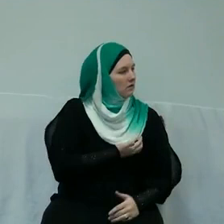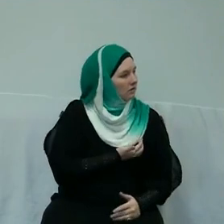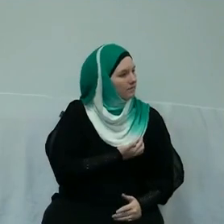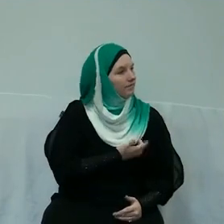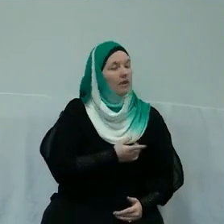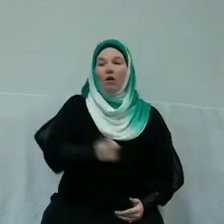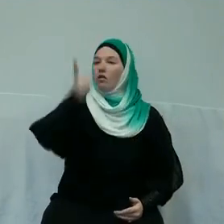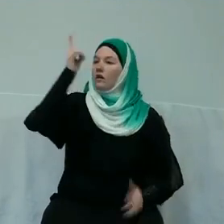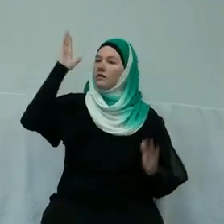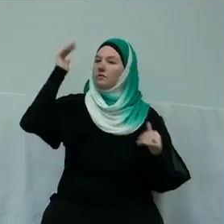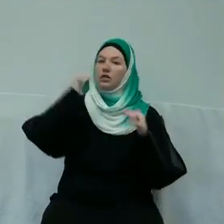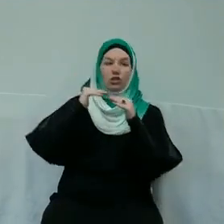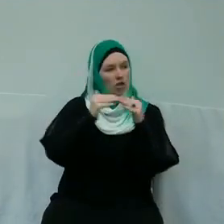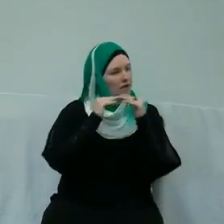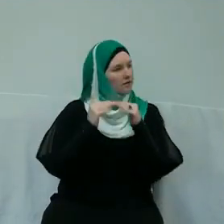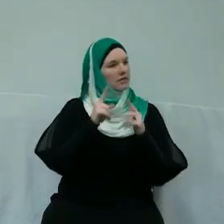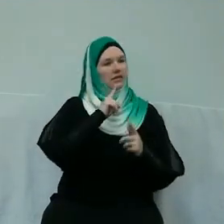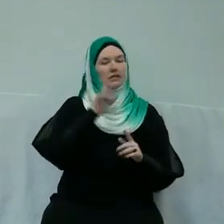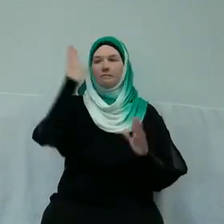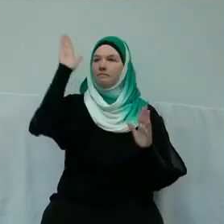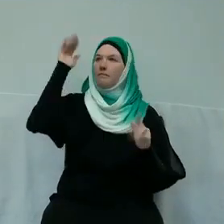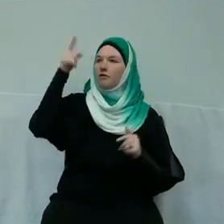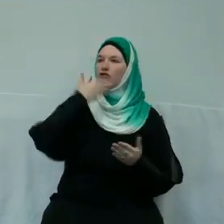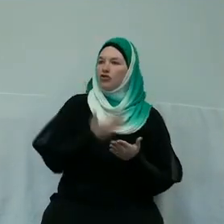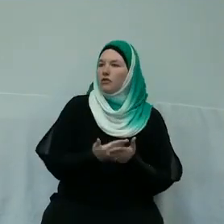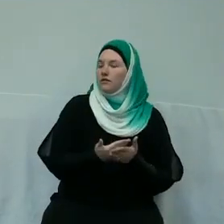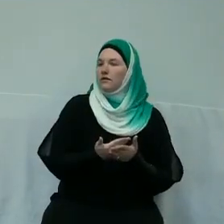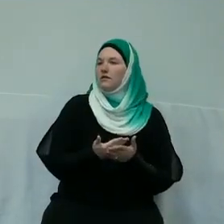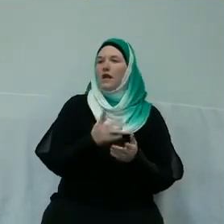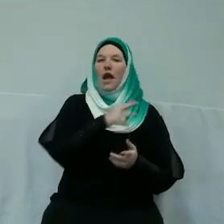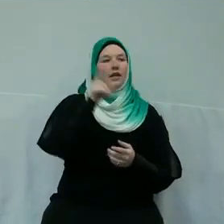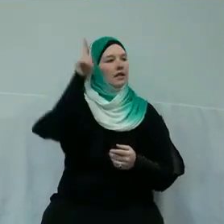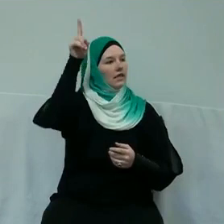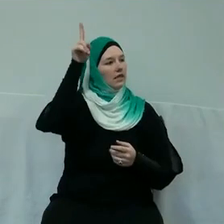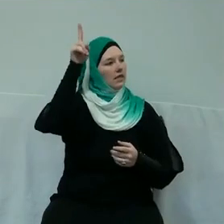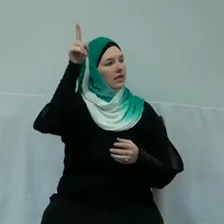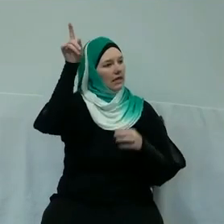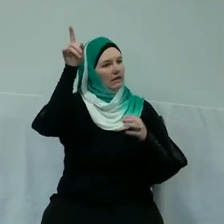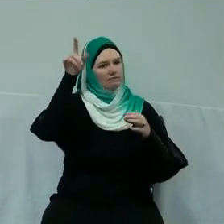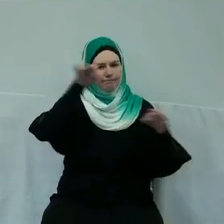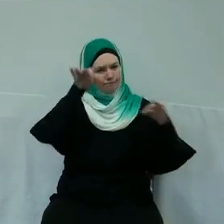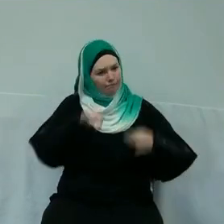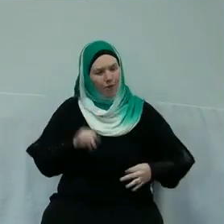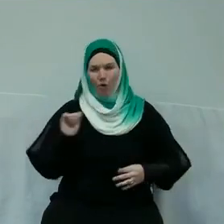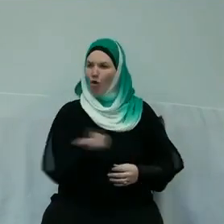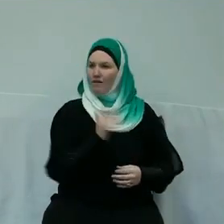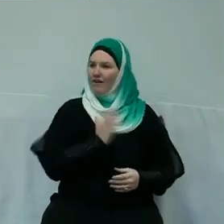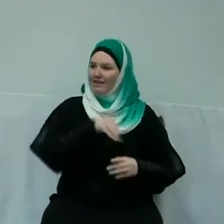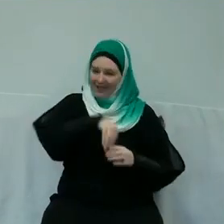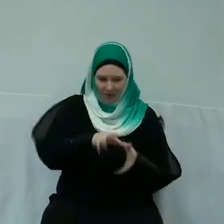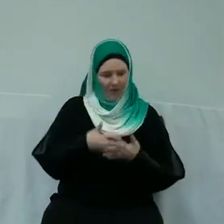expects justice, He expects goodness, He expects righteousness, and He defines all of this to us in the